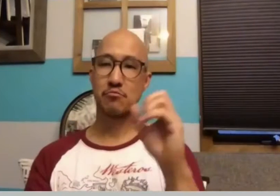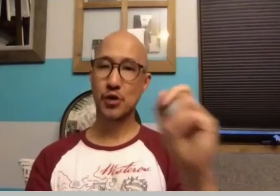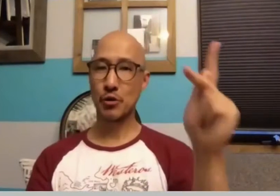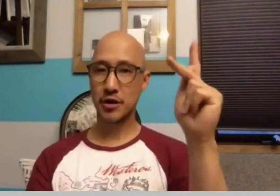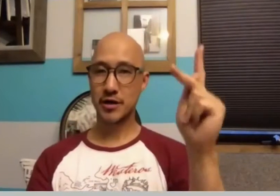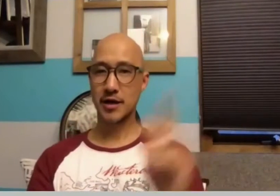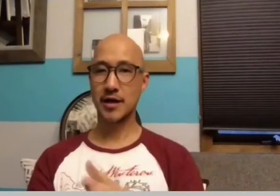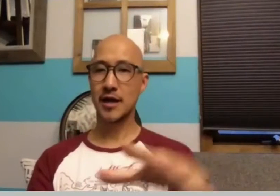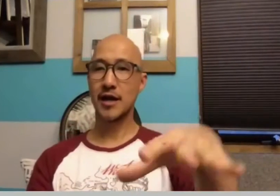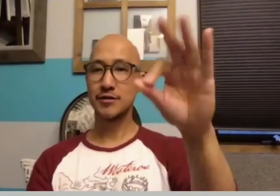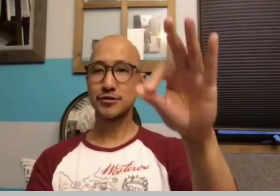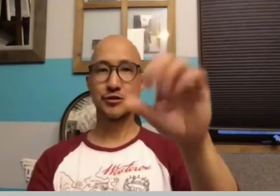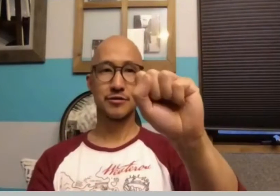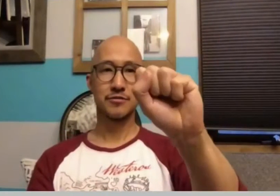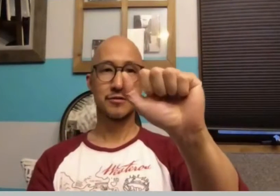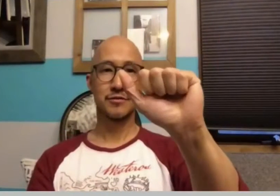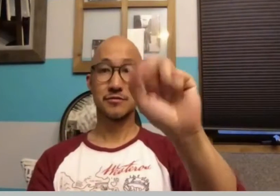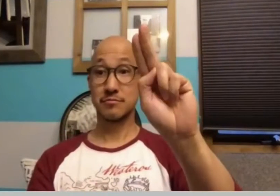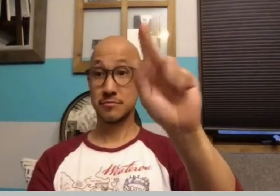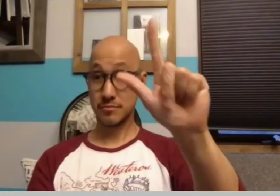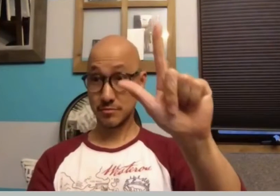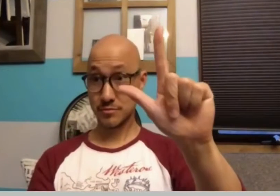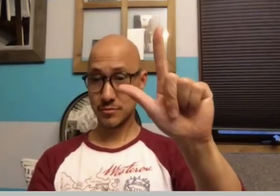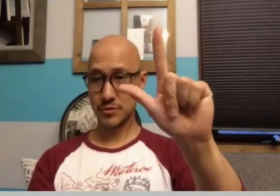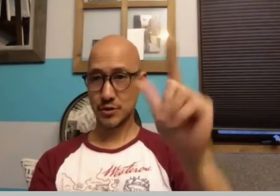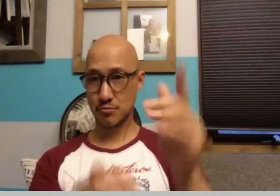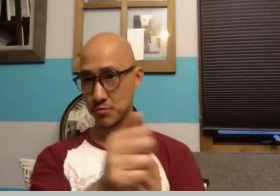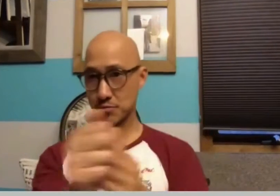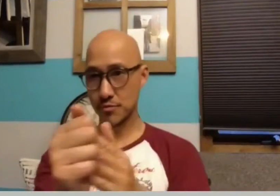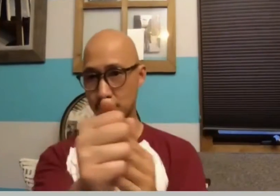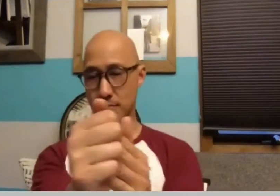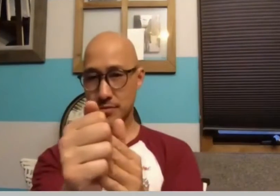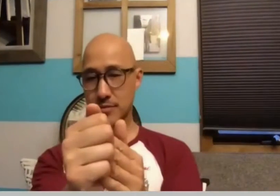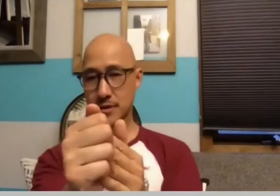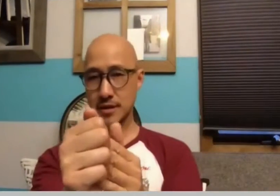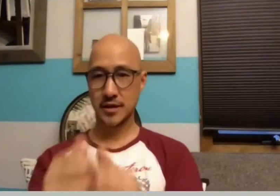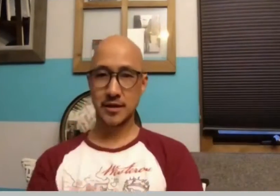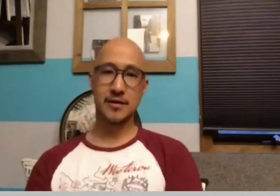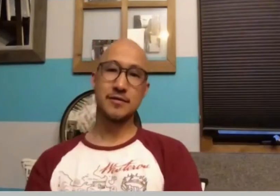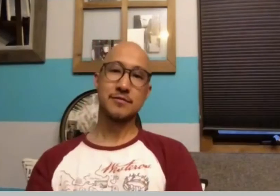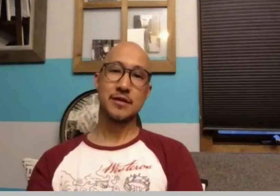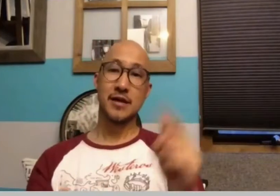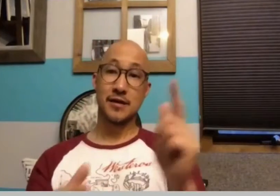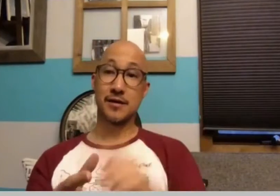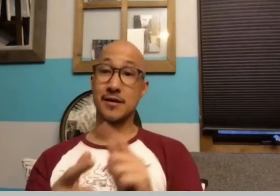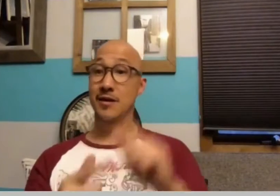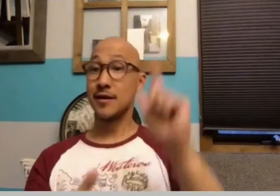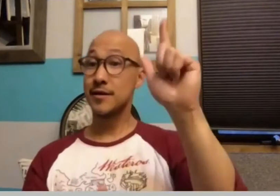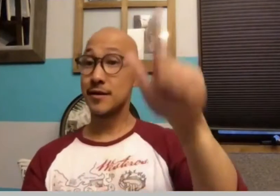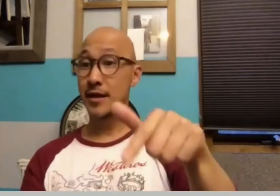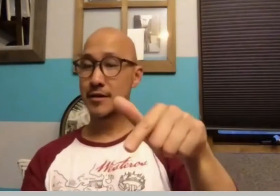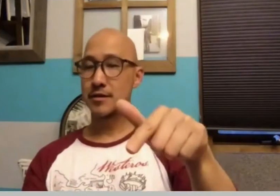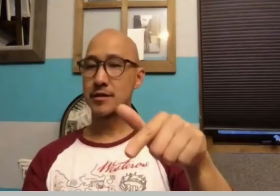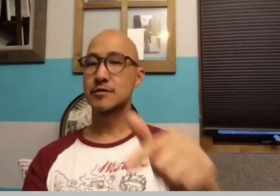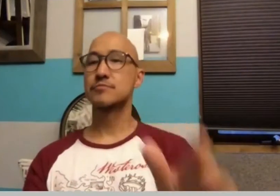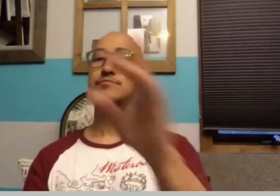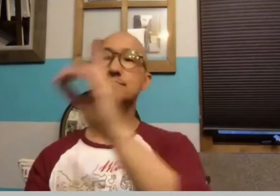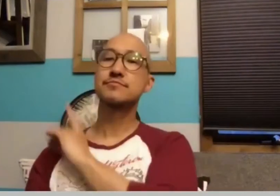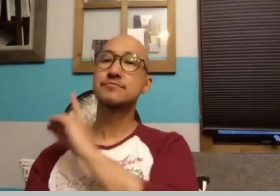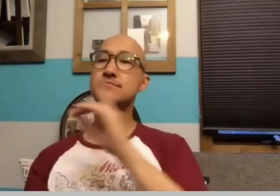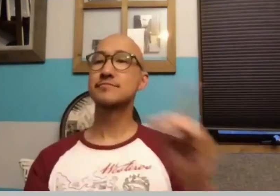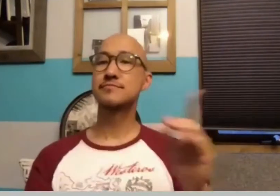we're introduced to David, and David is interesting. David is a man after God's own heart. And David does wonderful things. He gathers all